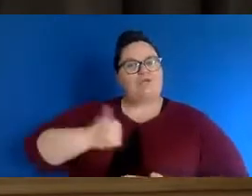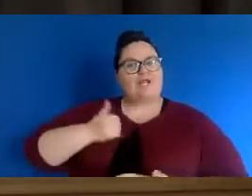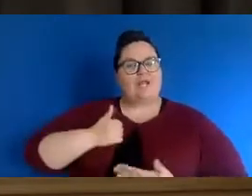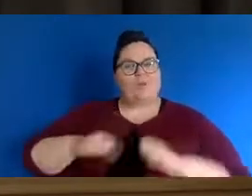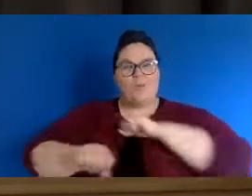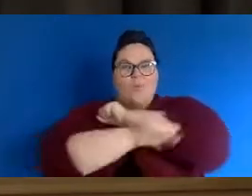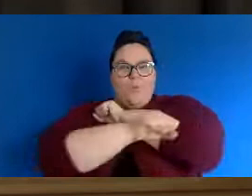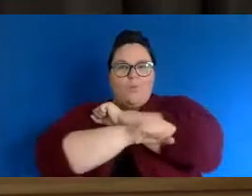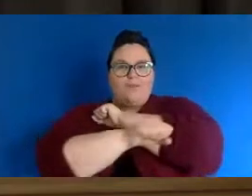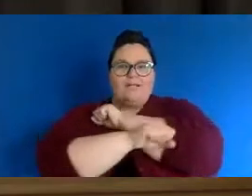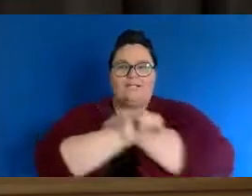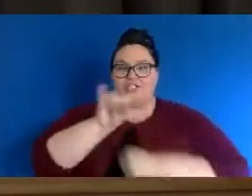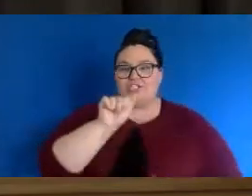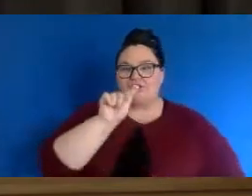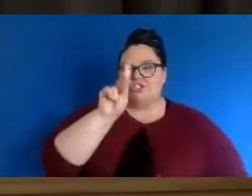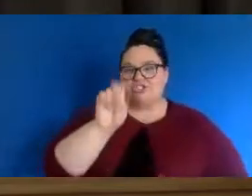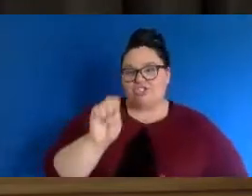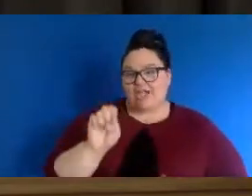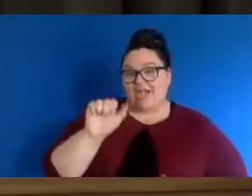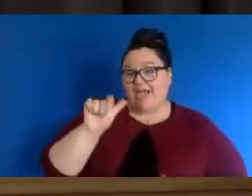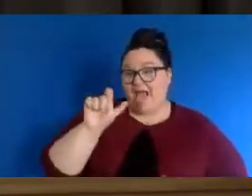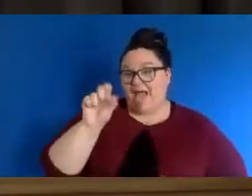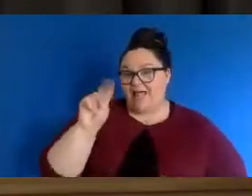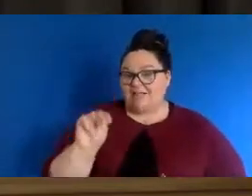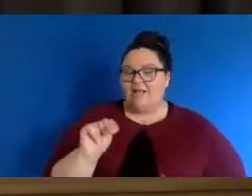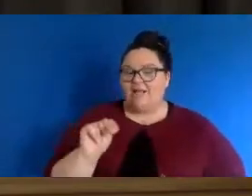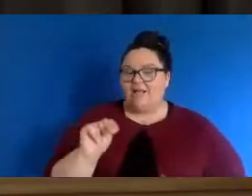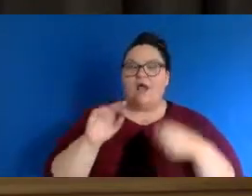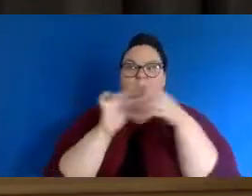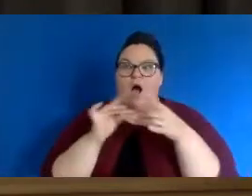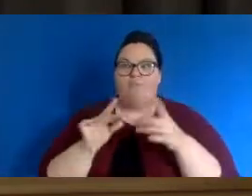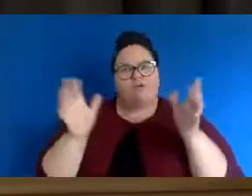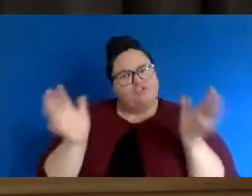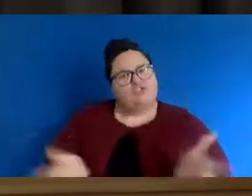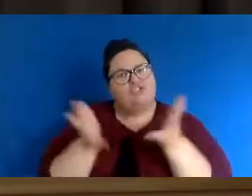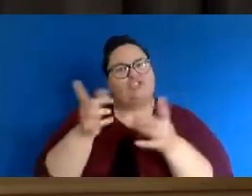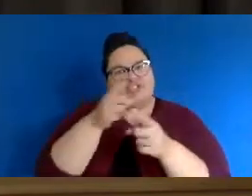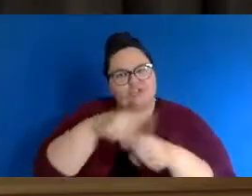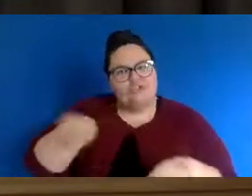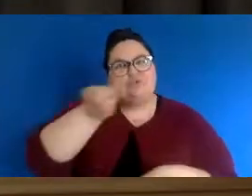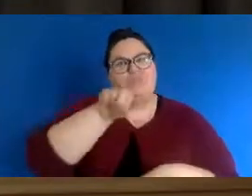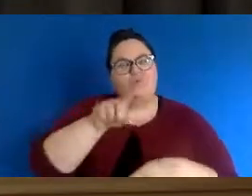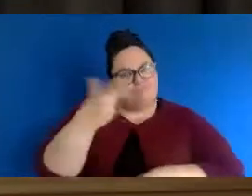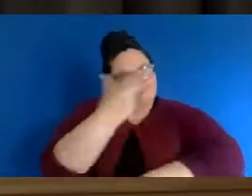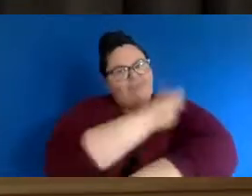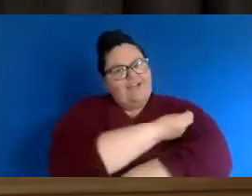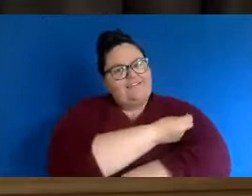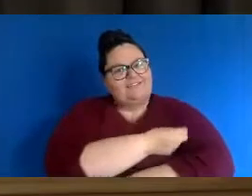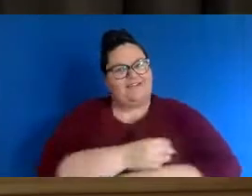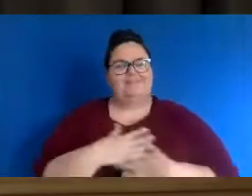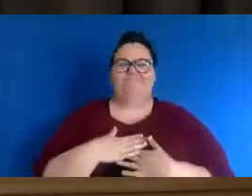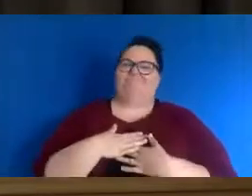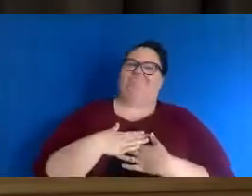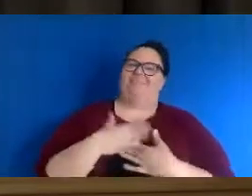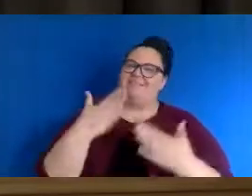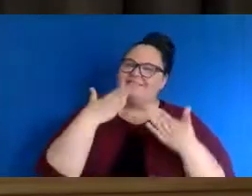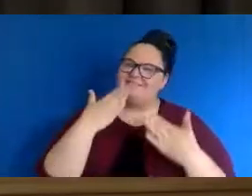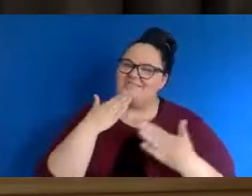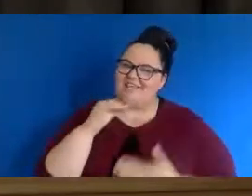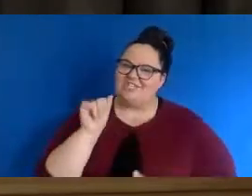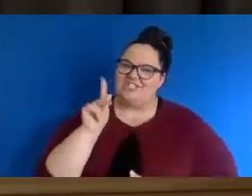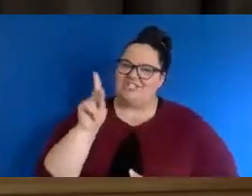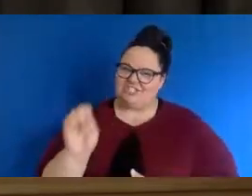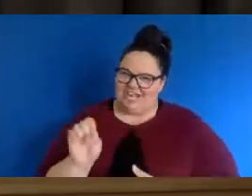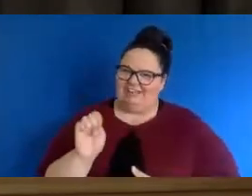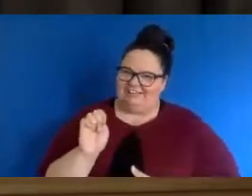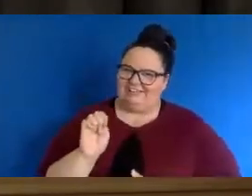Brunswicker Jake Allen took time out of his busy schedule to encourage New Brunswickers to get vaccinated. Thanks to Jake for that